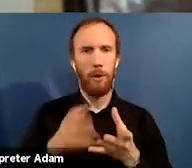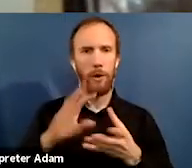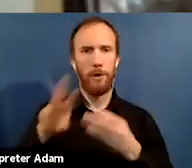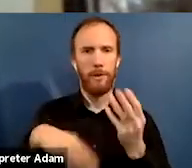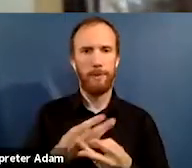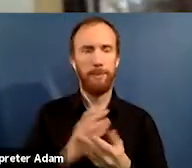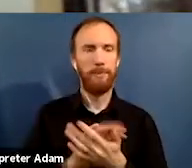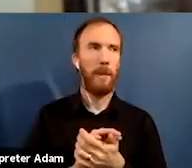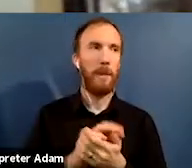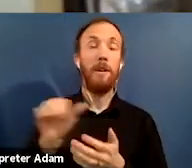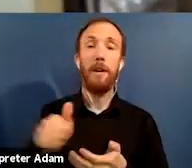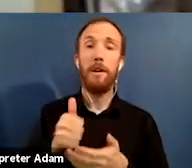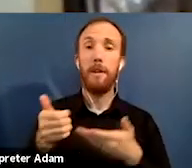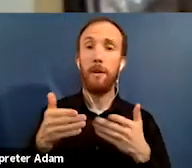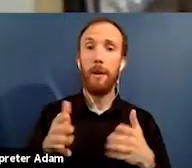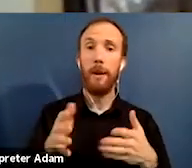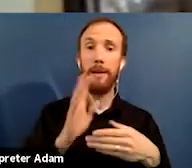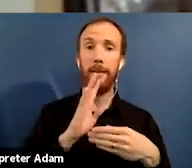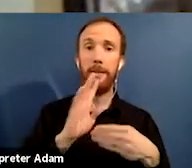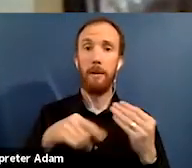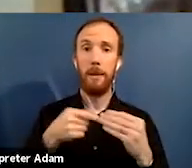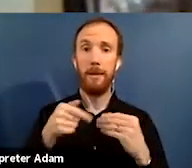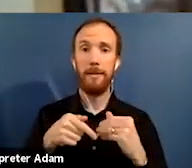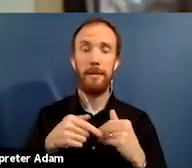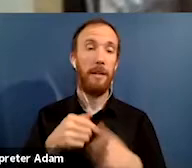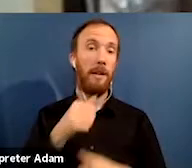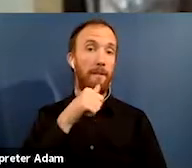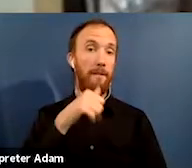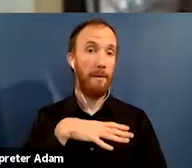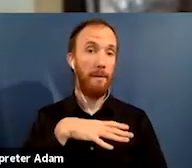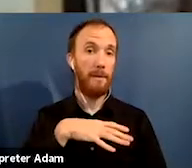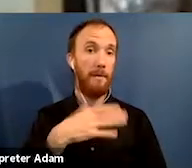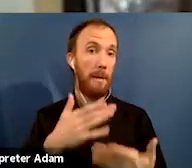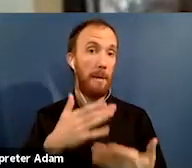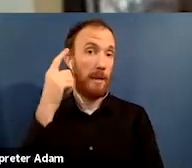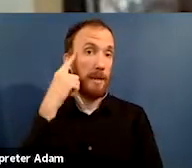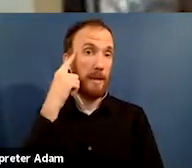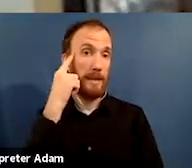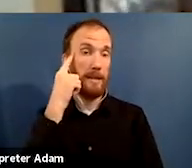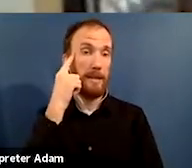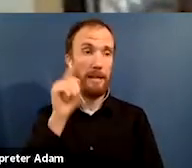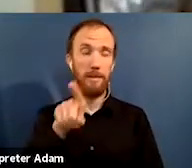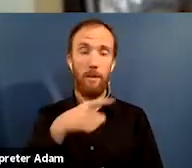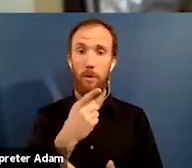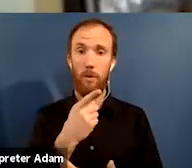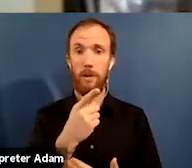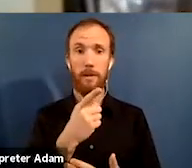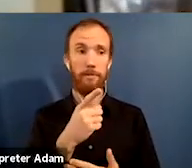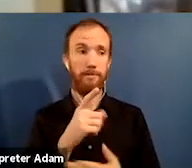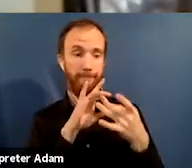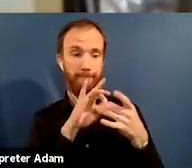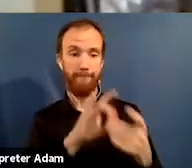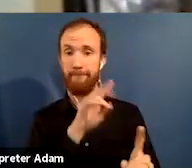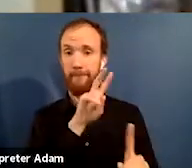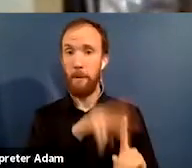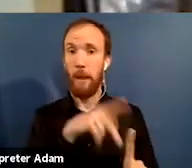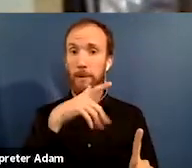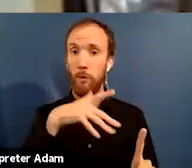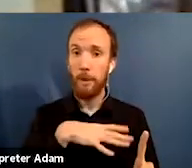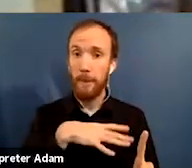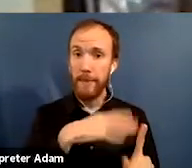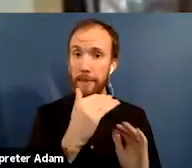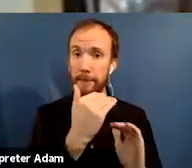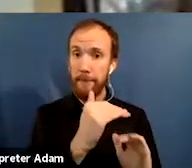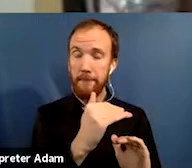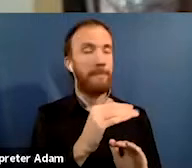this is to say, feminism, we might think it has to do only with women. That's not really true. We